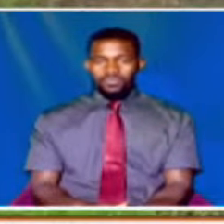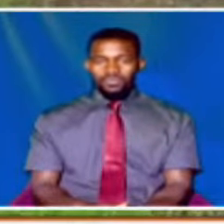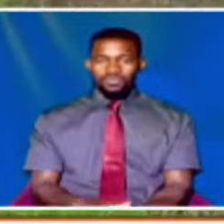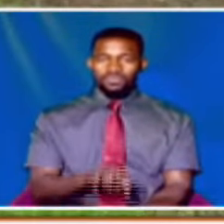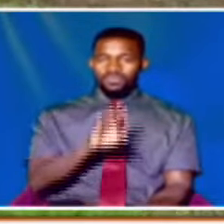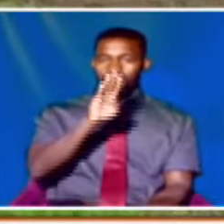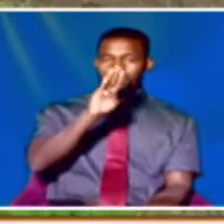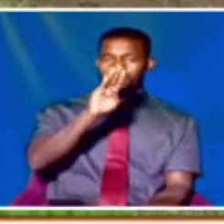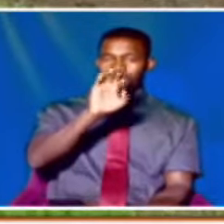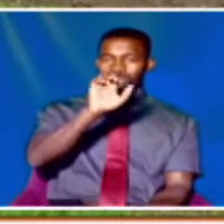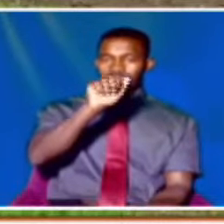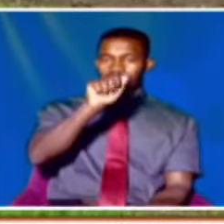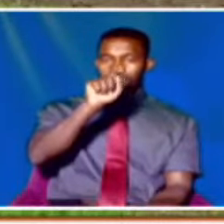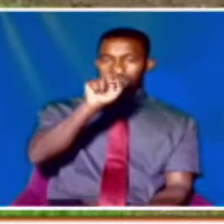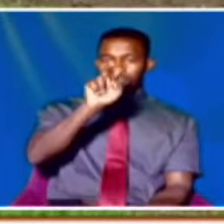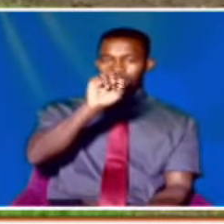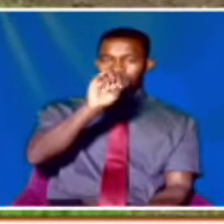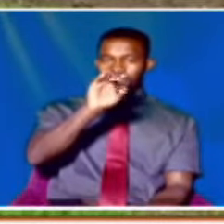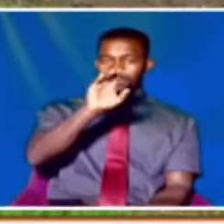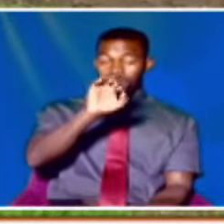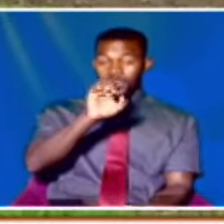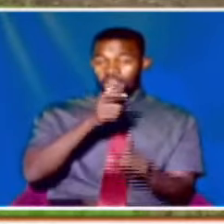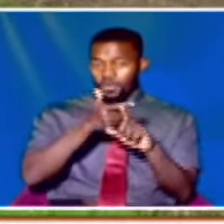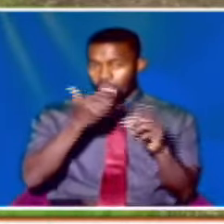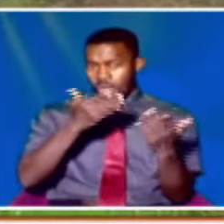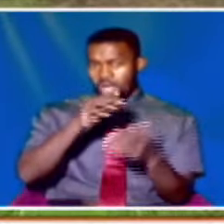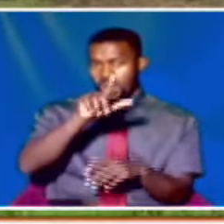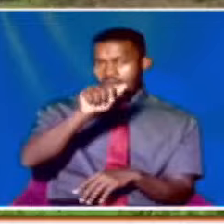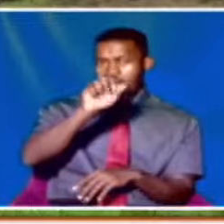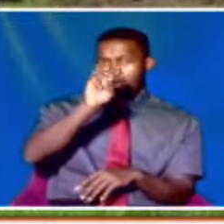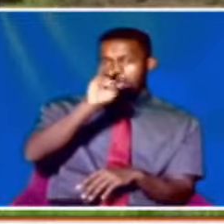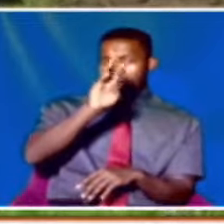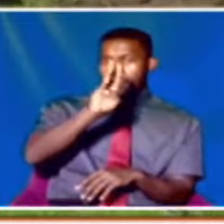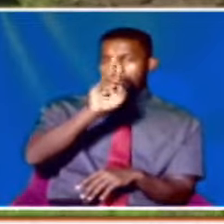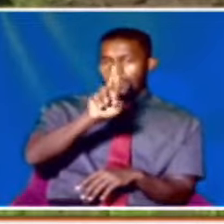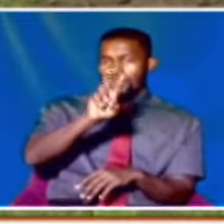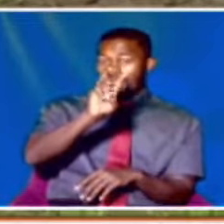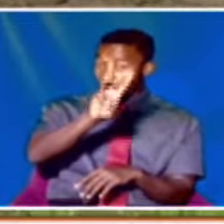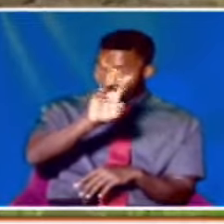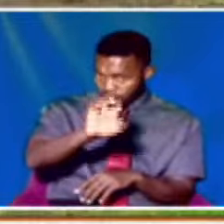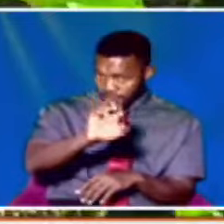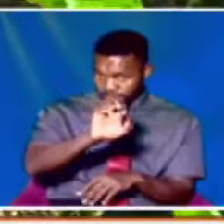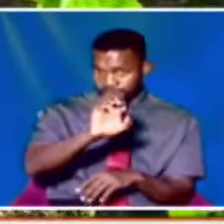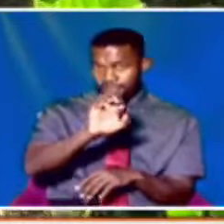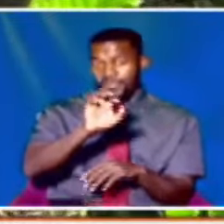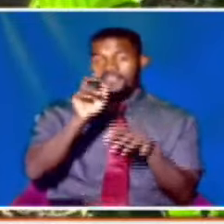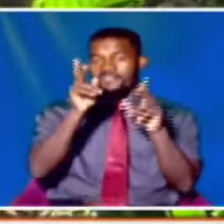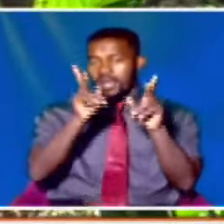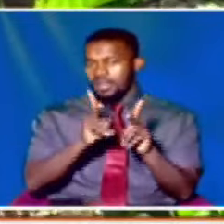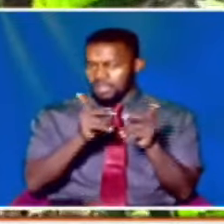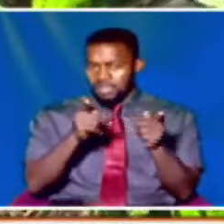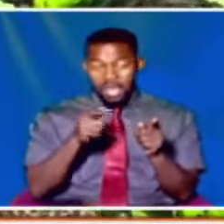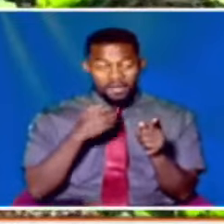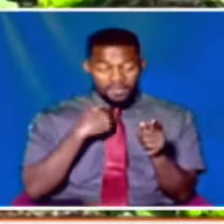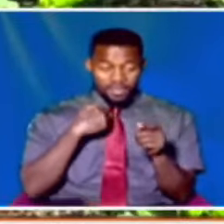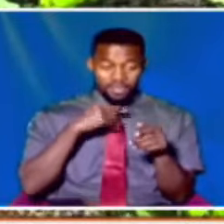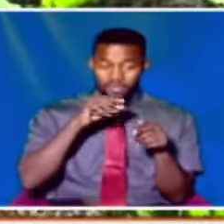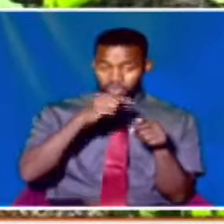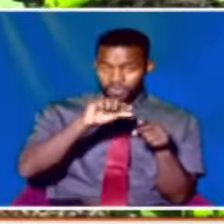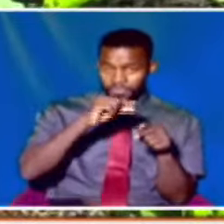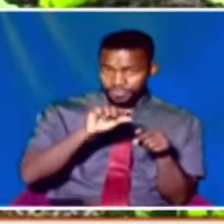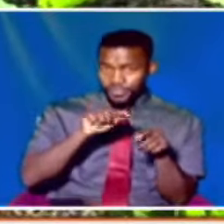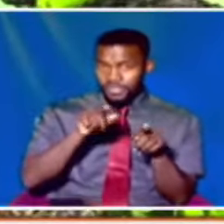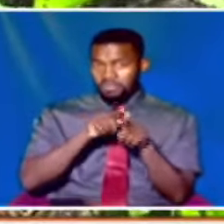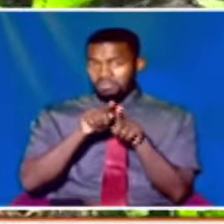Beatrice Akinyi, a farmer from Lambwe Valley in Homa Bay County, rears several cows and has grown some vegetables for her own consumption